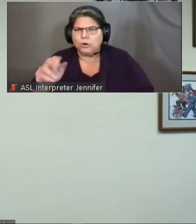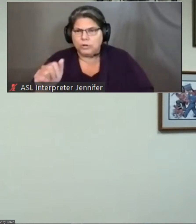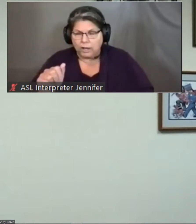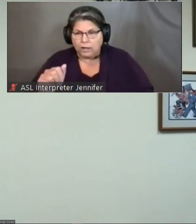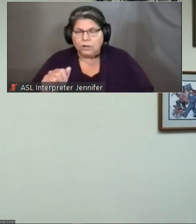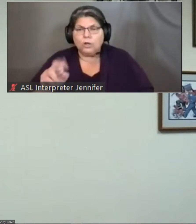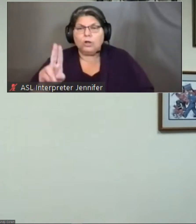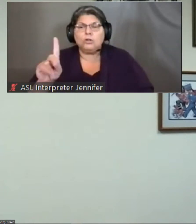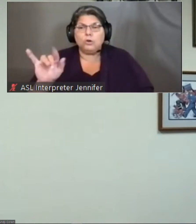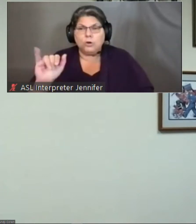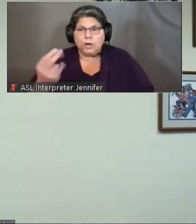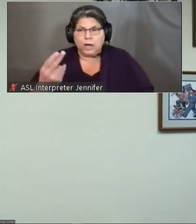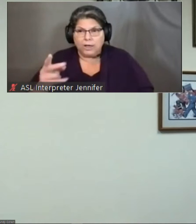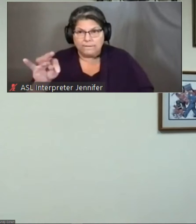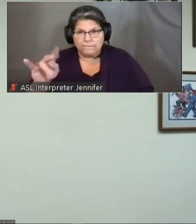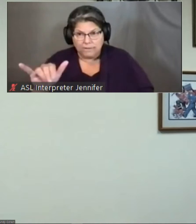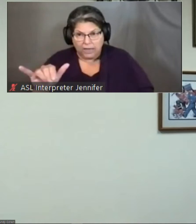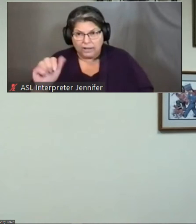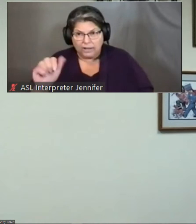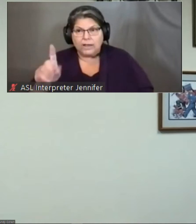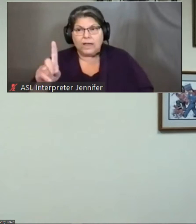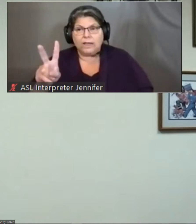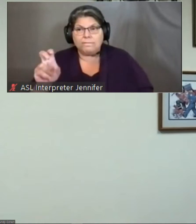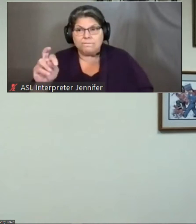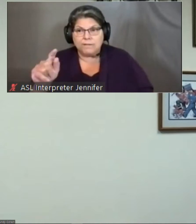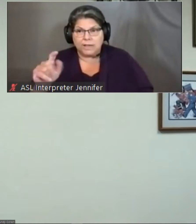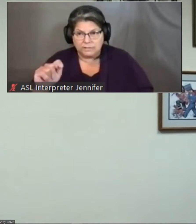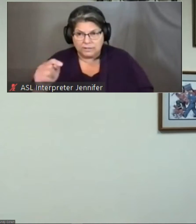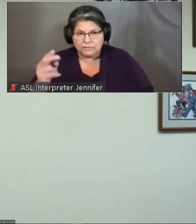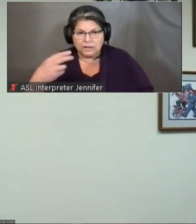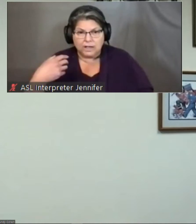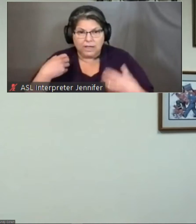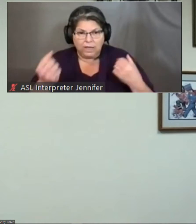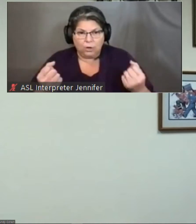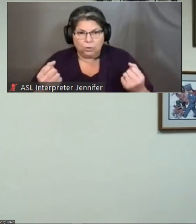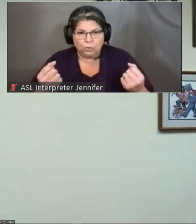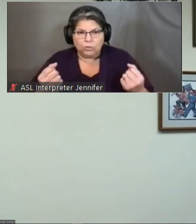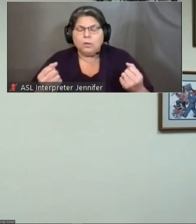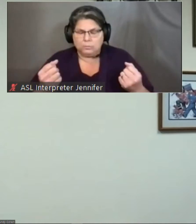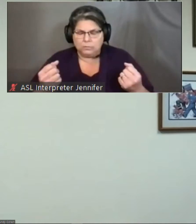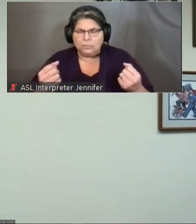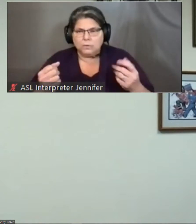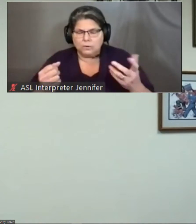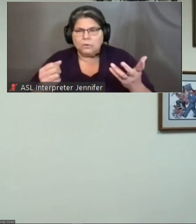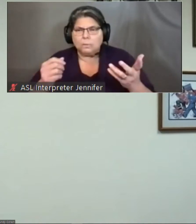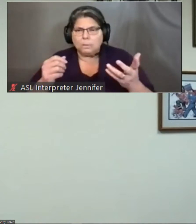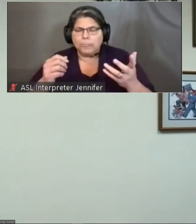Valley works with MCHC on Wednesdays at Alex Rora Plaza.